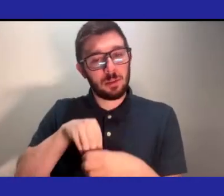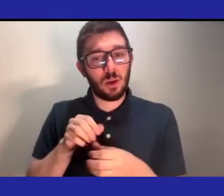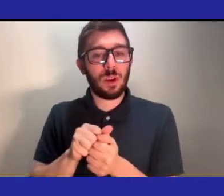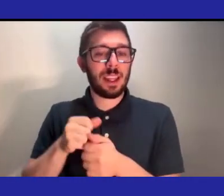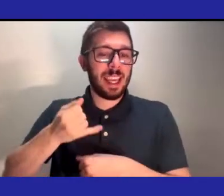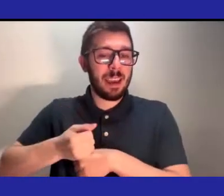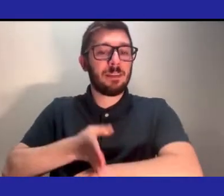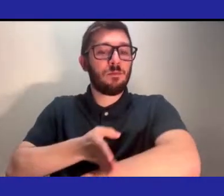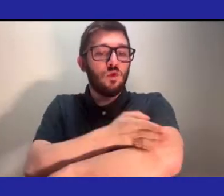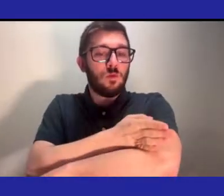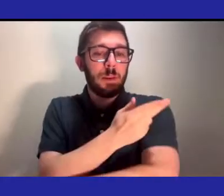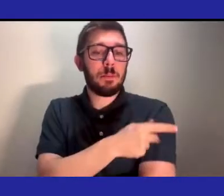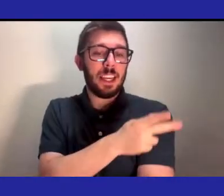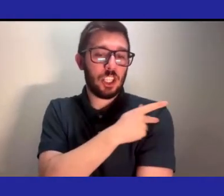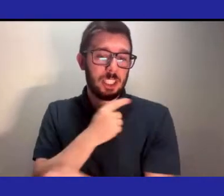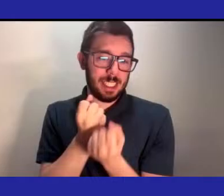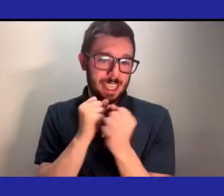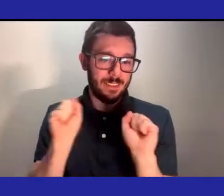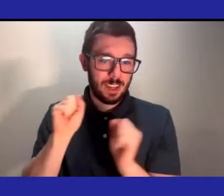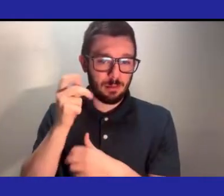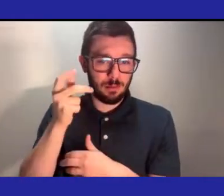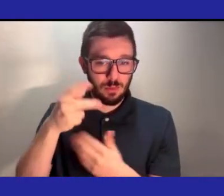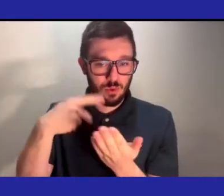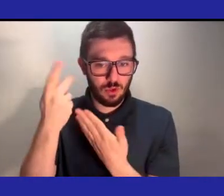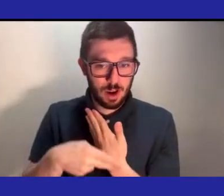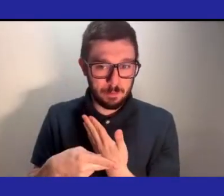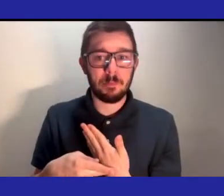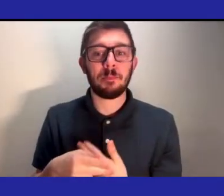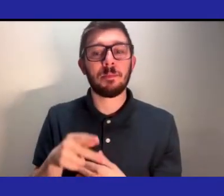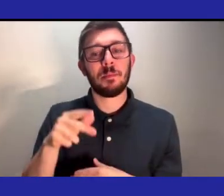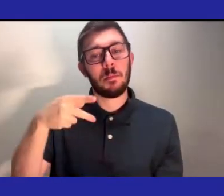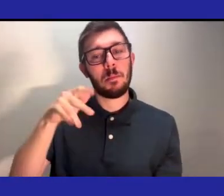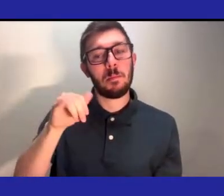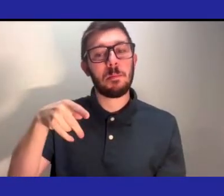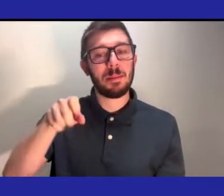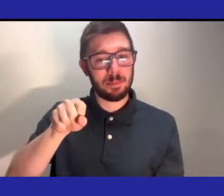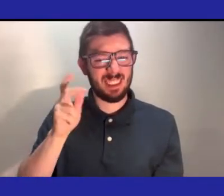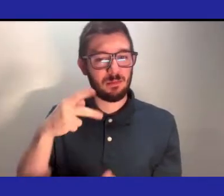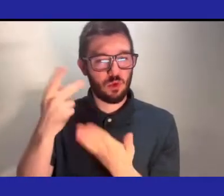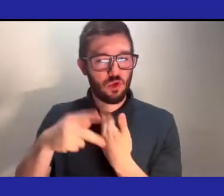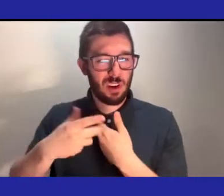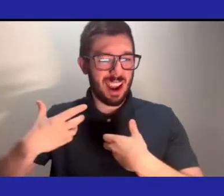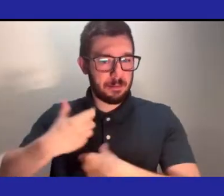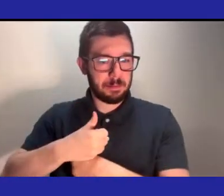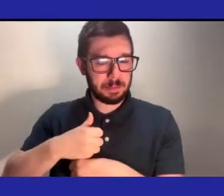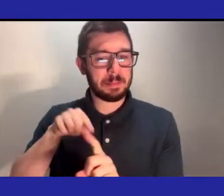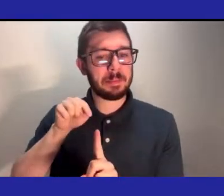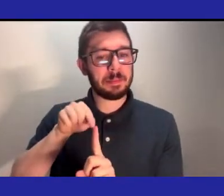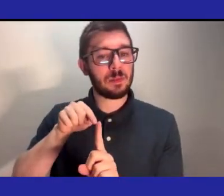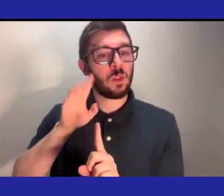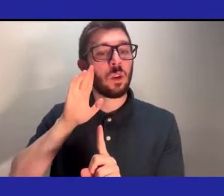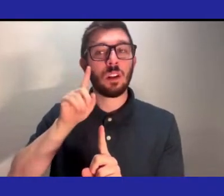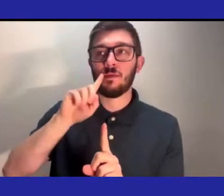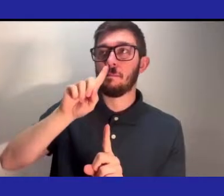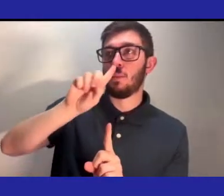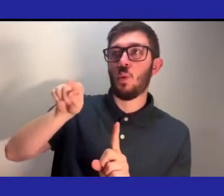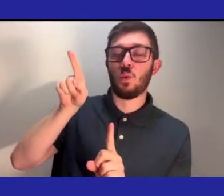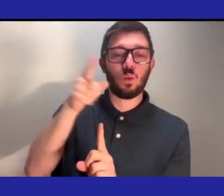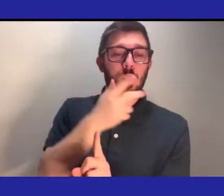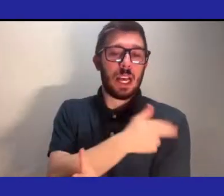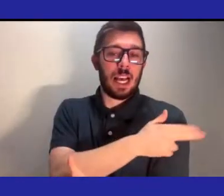program, so-called PIPS programs. But they report to the hospital PI